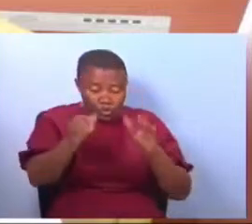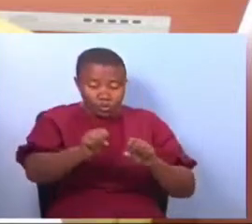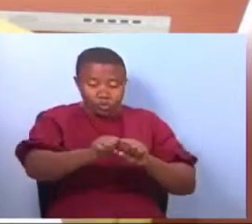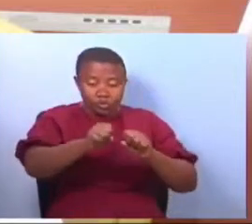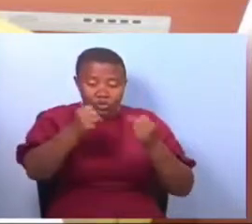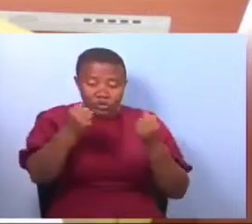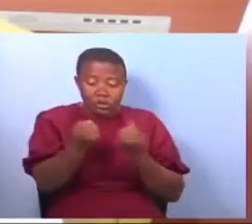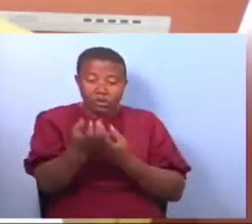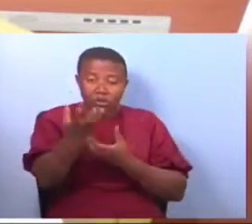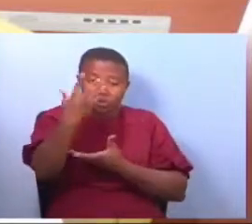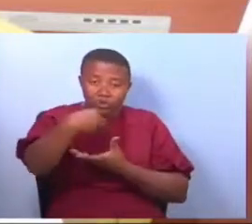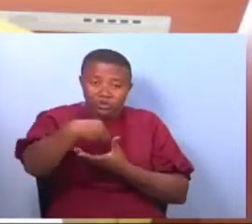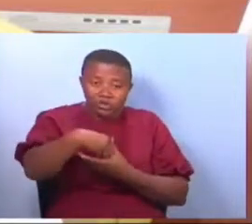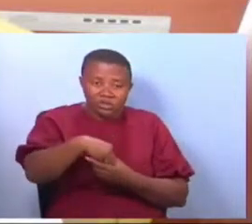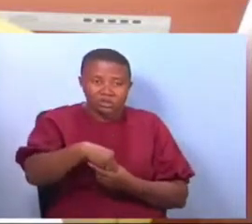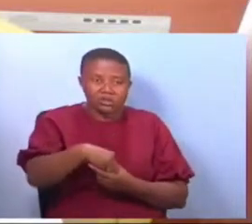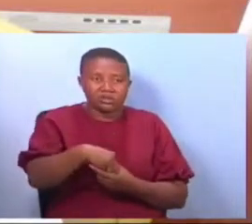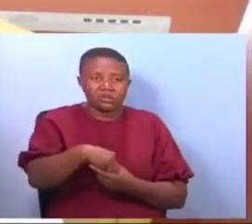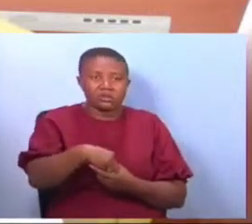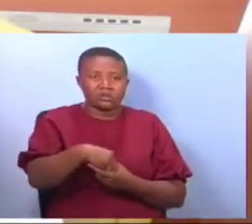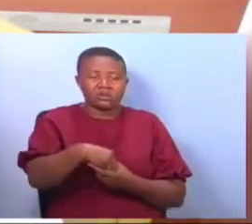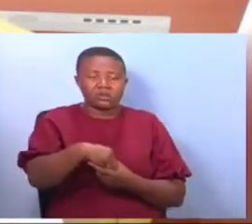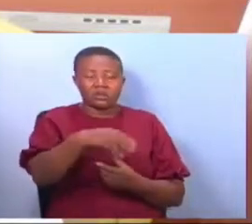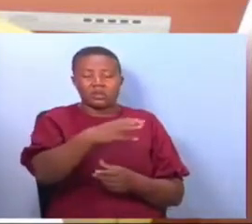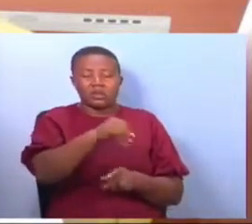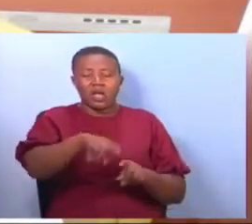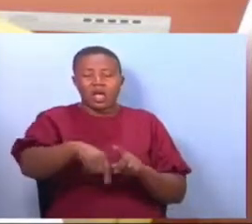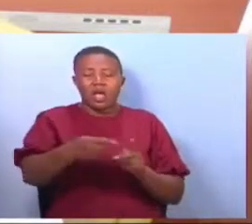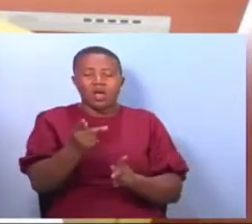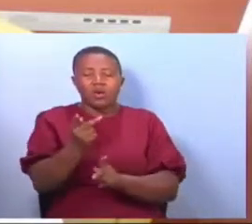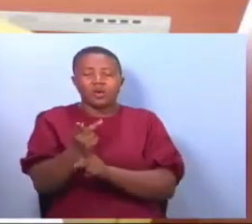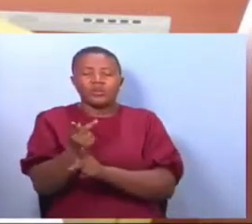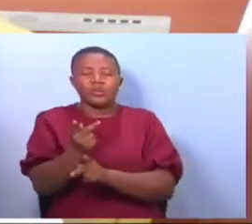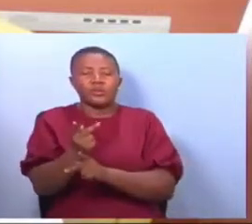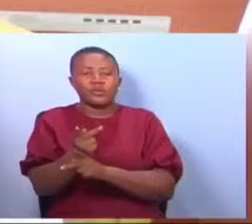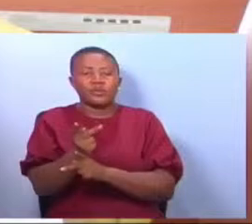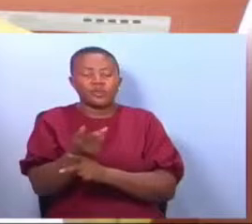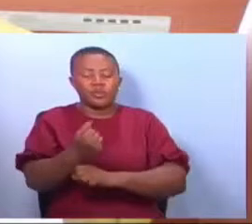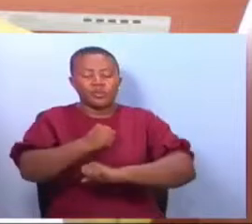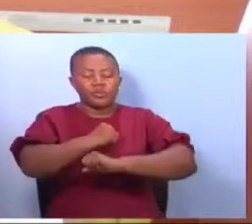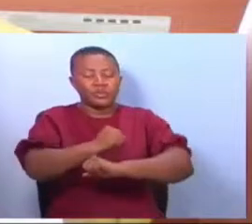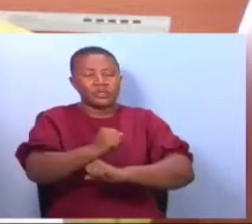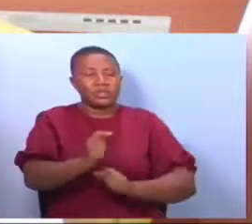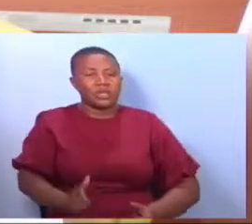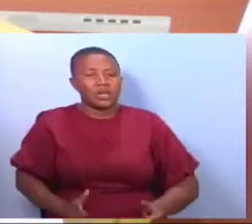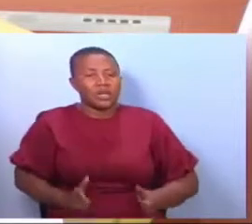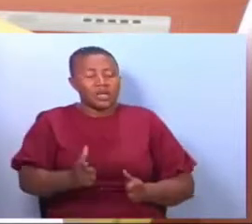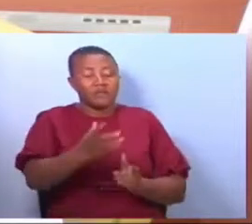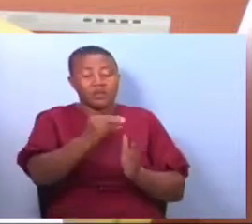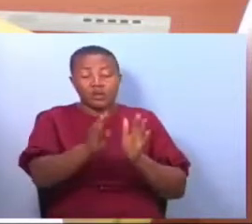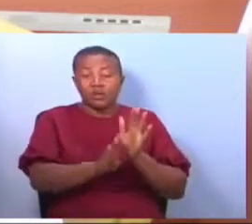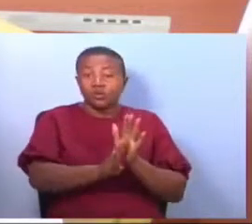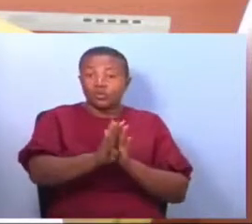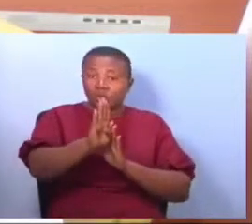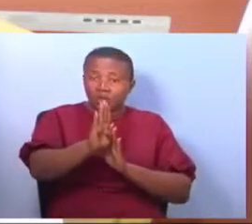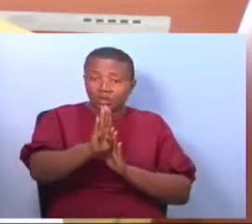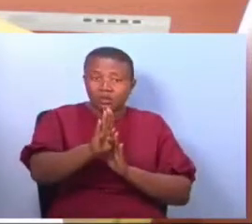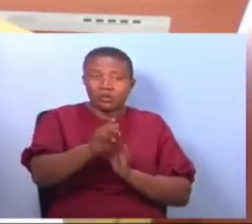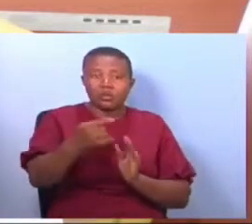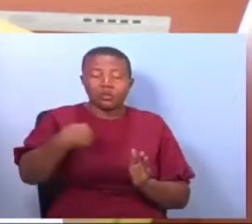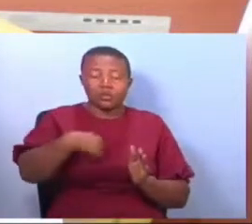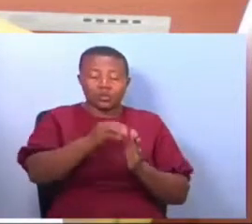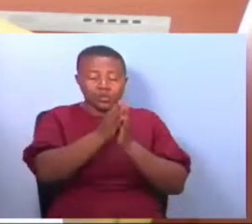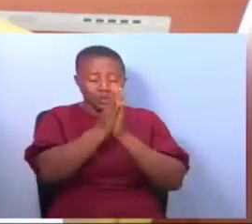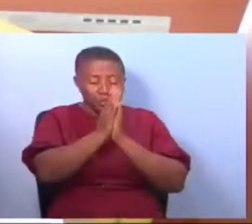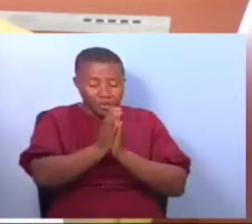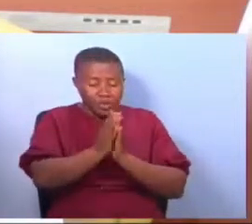and especially the preservation of livelihoods and growth. And it's our prayer that all will go